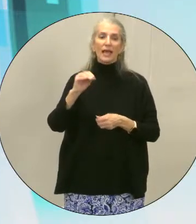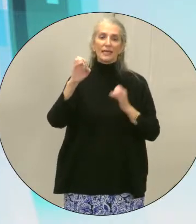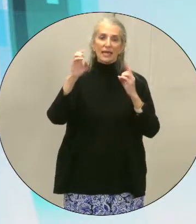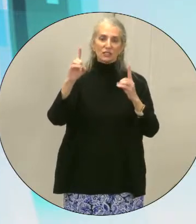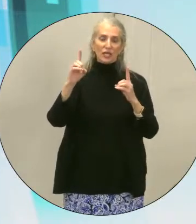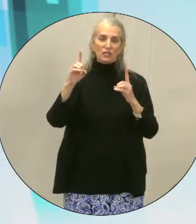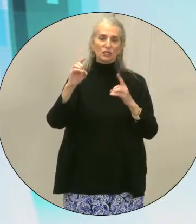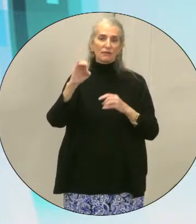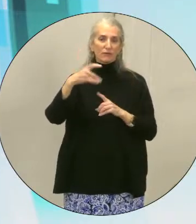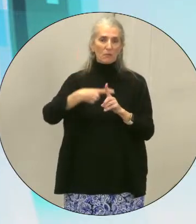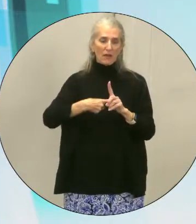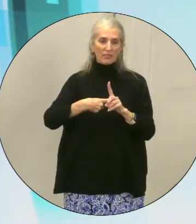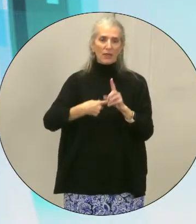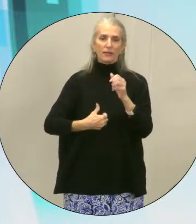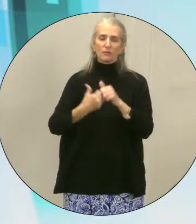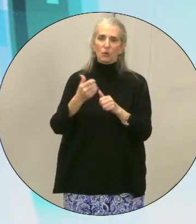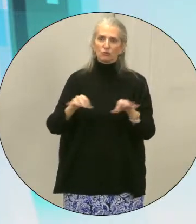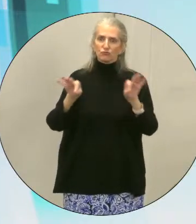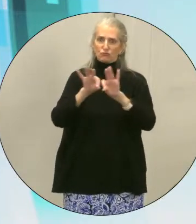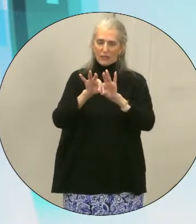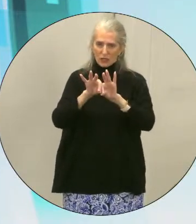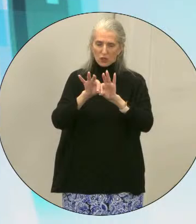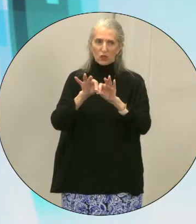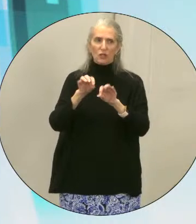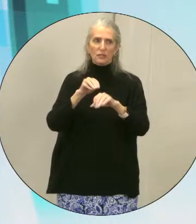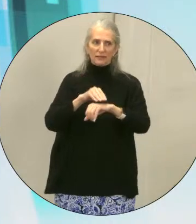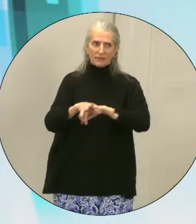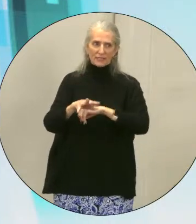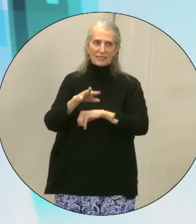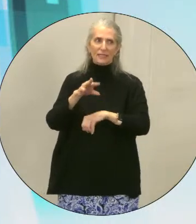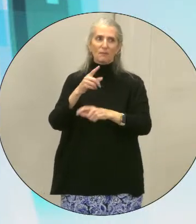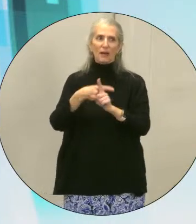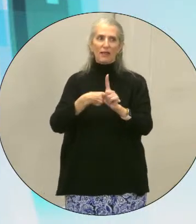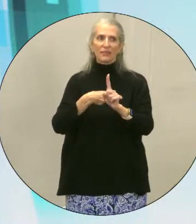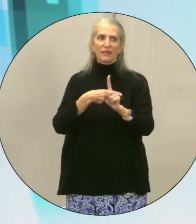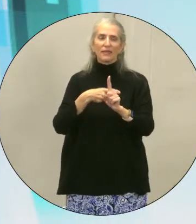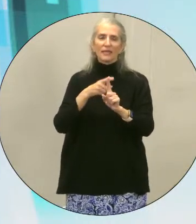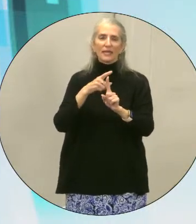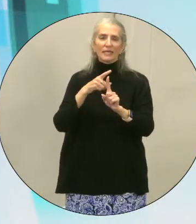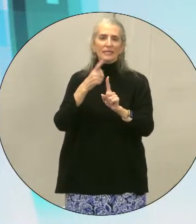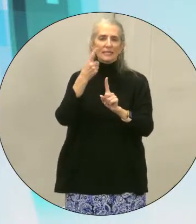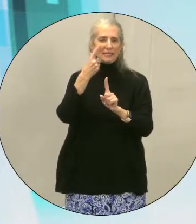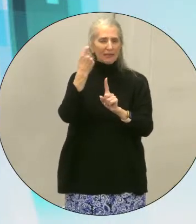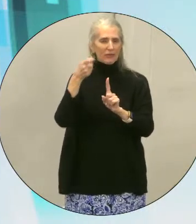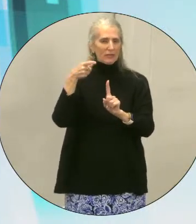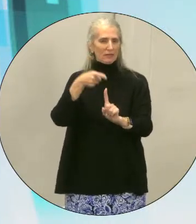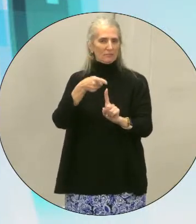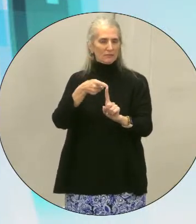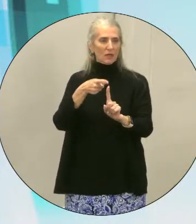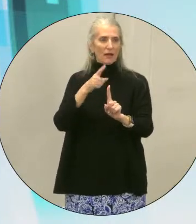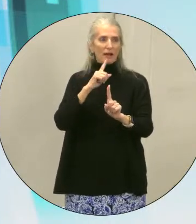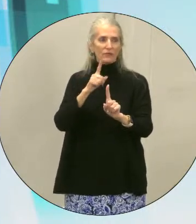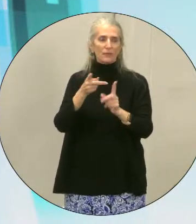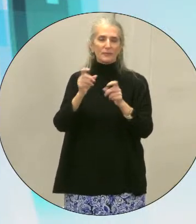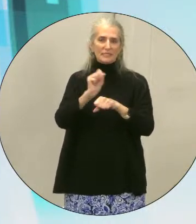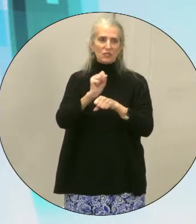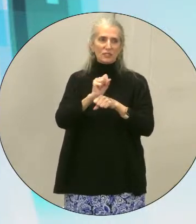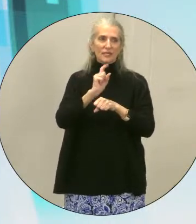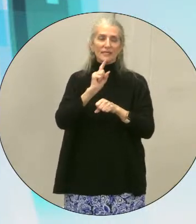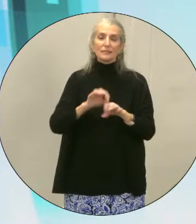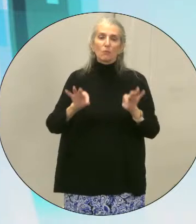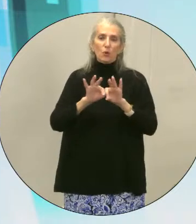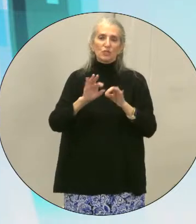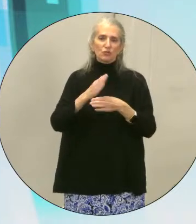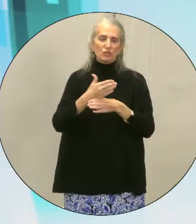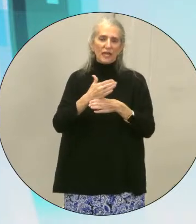most critical issues shaping the state's future. Given the significance of this decision, our board believes that it is important to share the